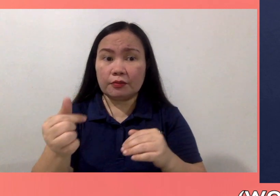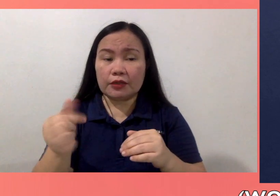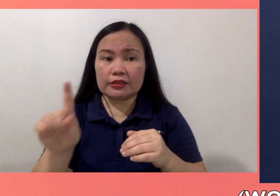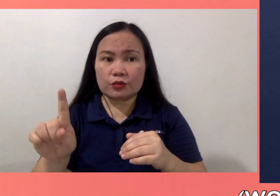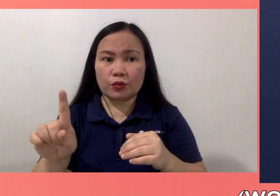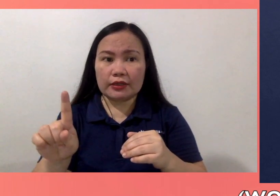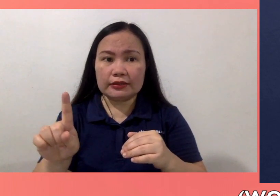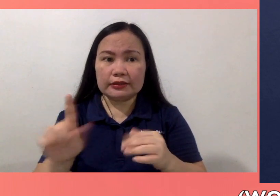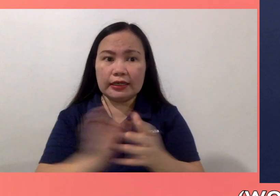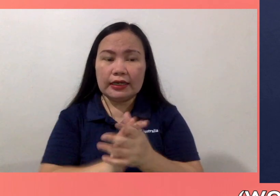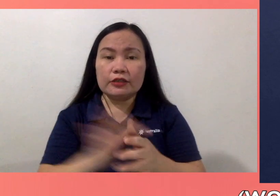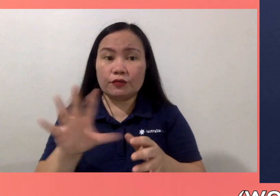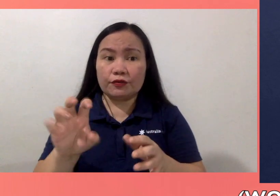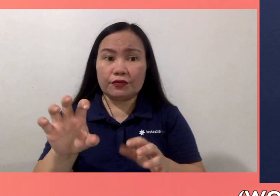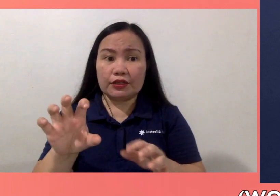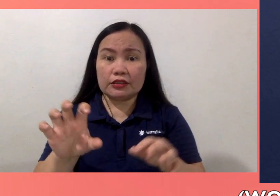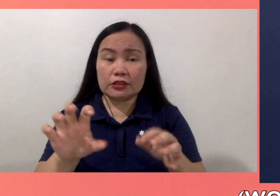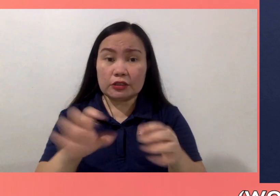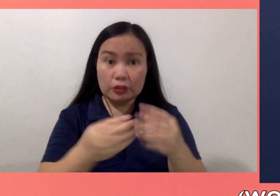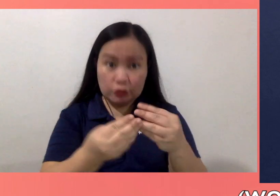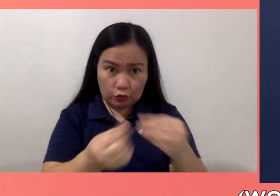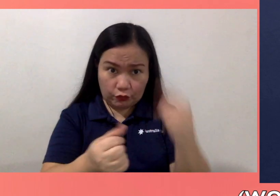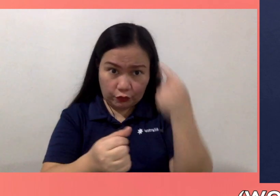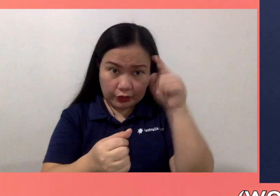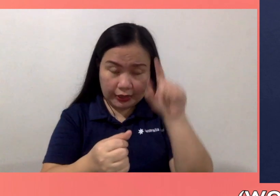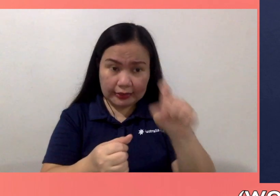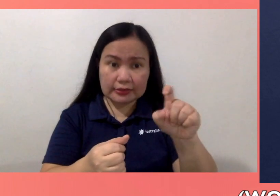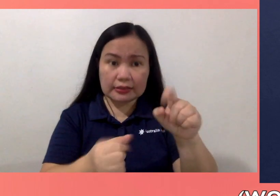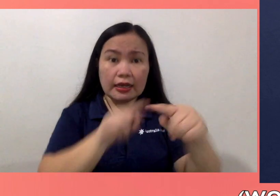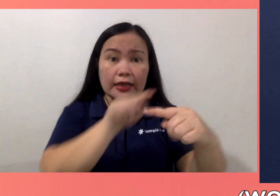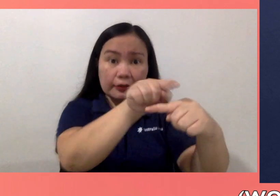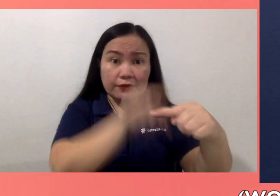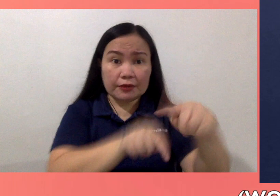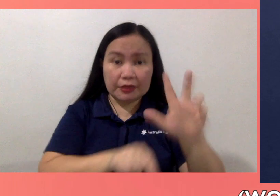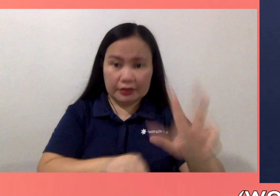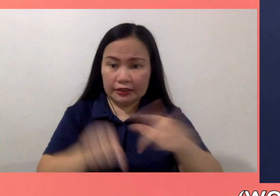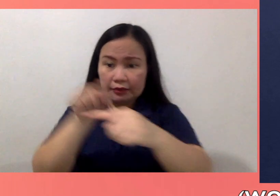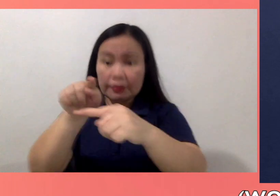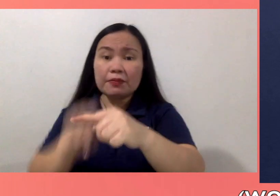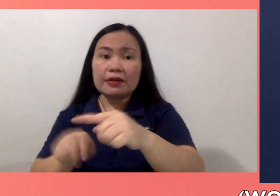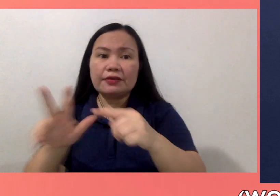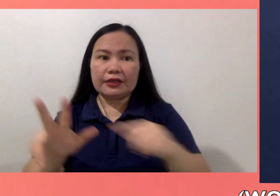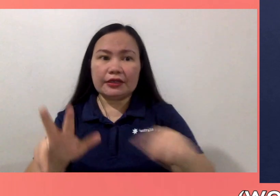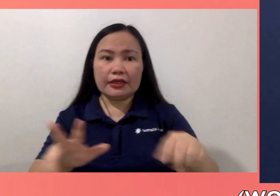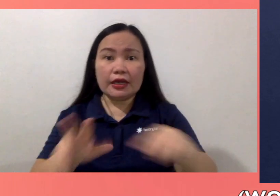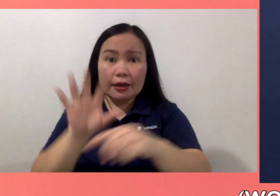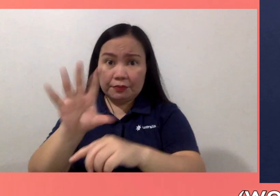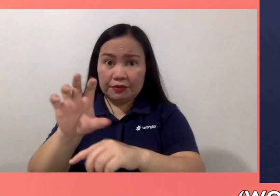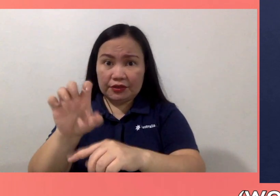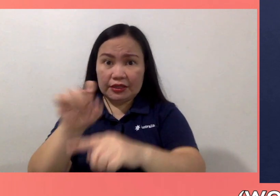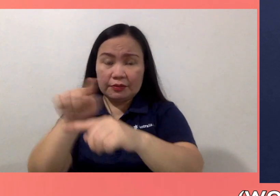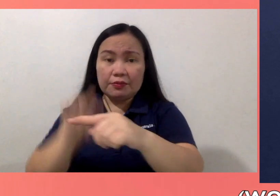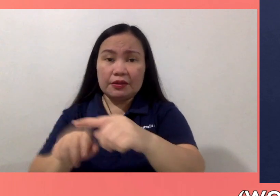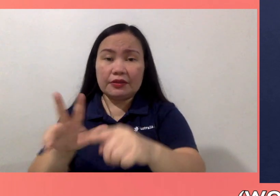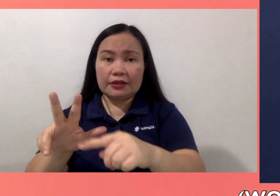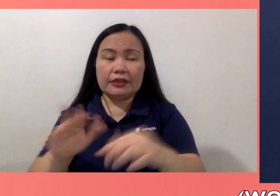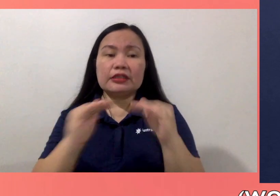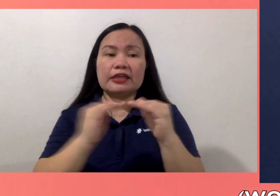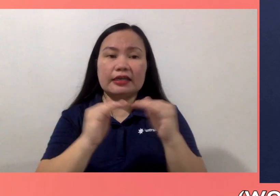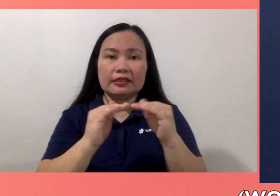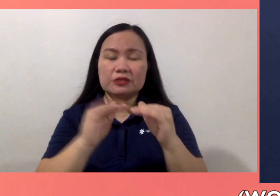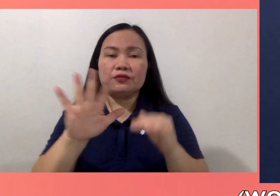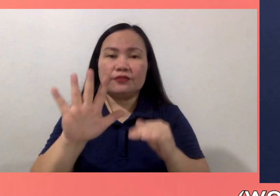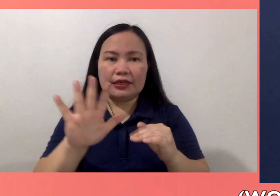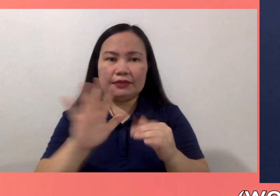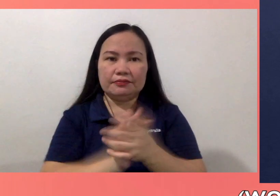that is 15. Solve for x. So, divide both equation by 3. So, 15 divide 3, x is equal